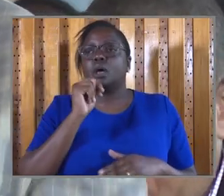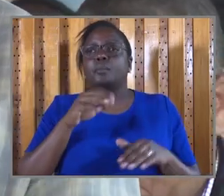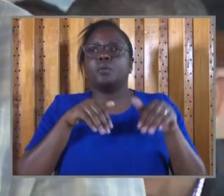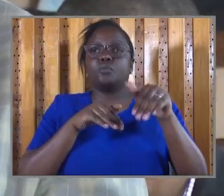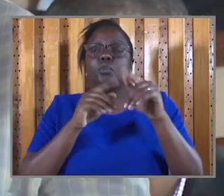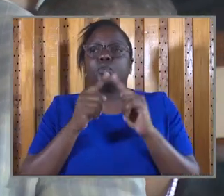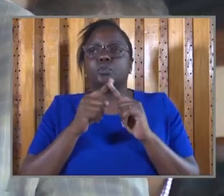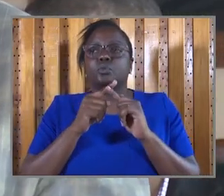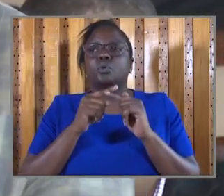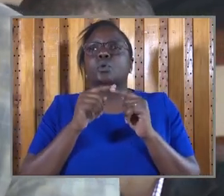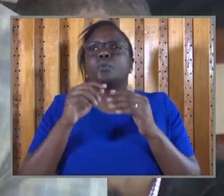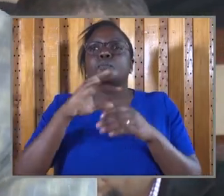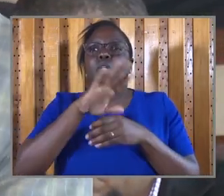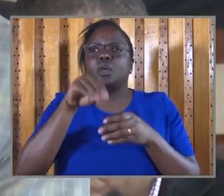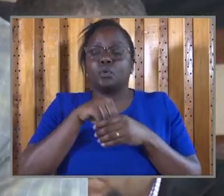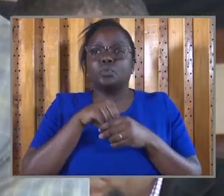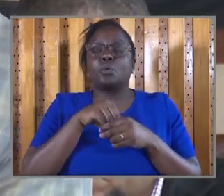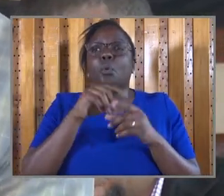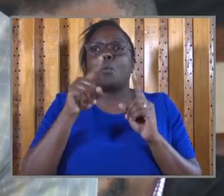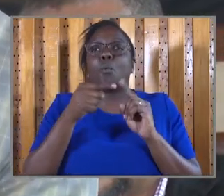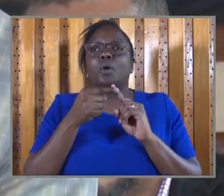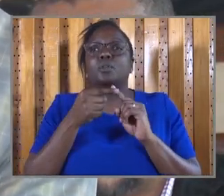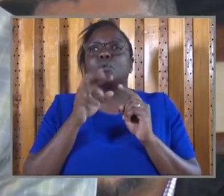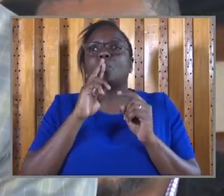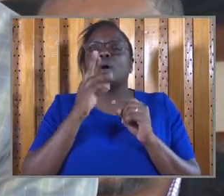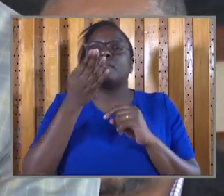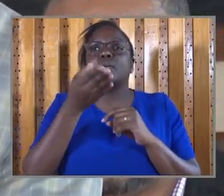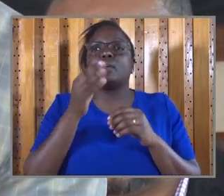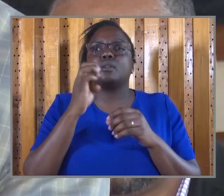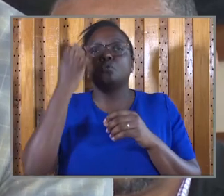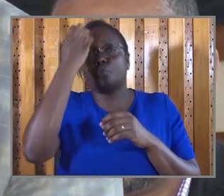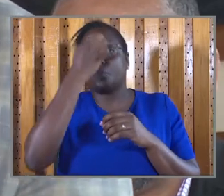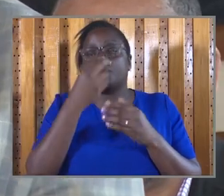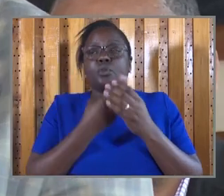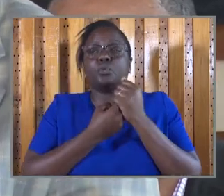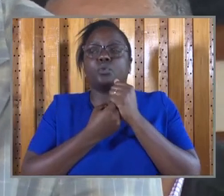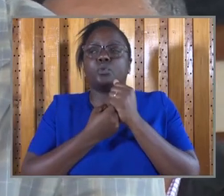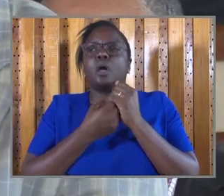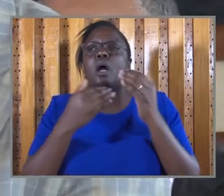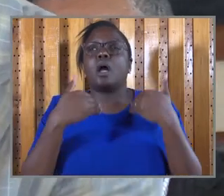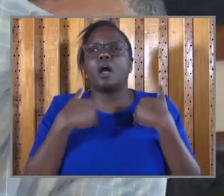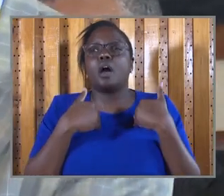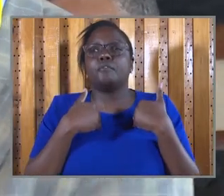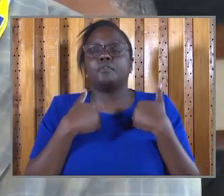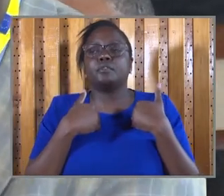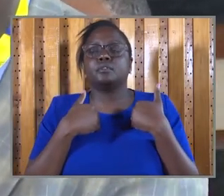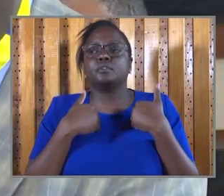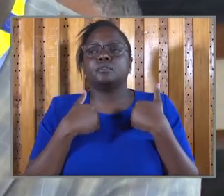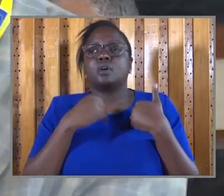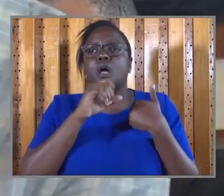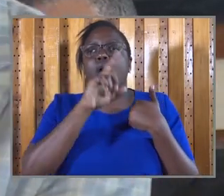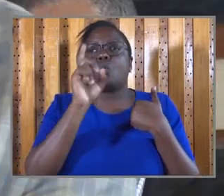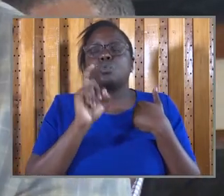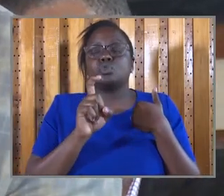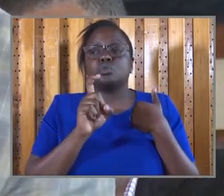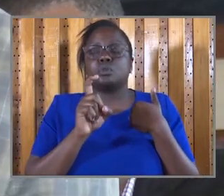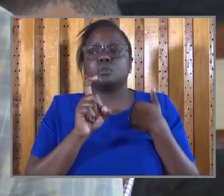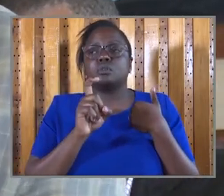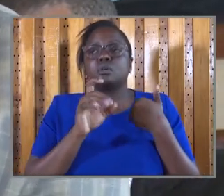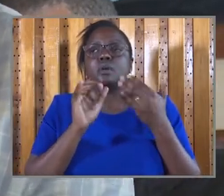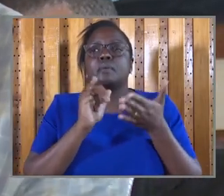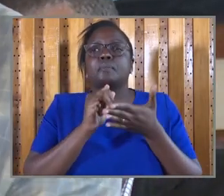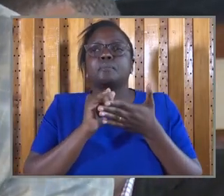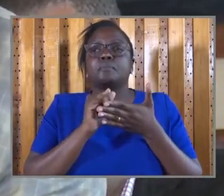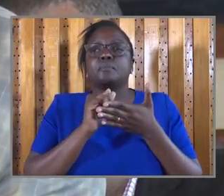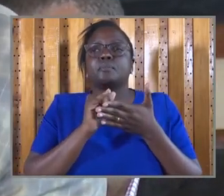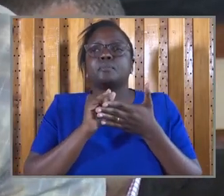you, including when you are addressing the European Union. And I have a question that will be followed